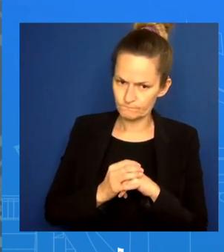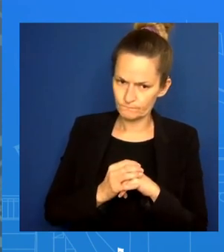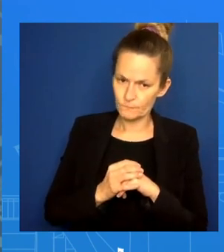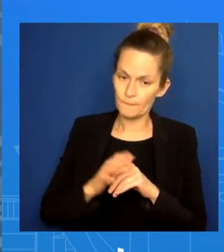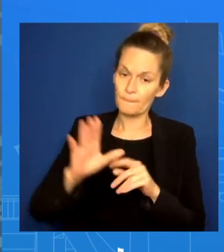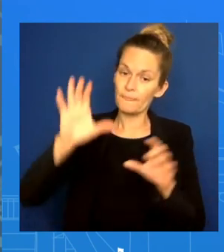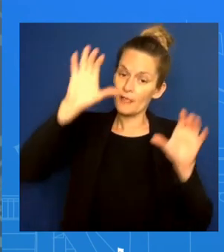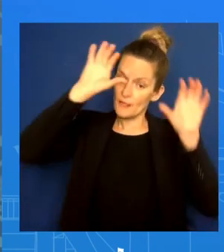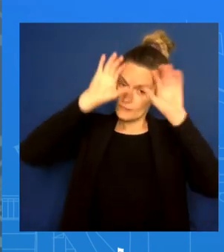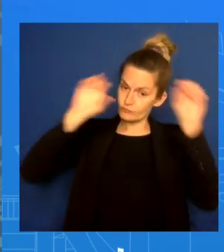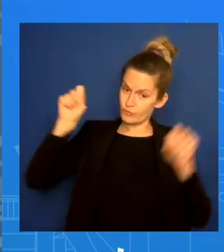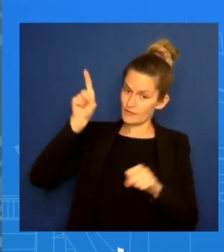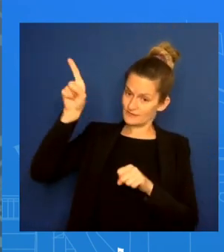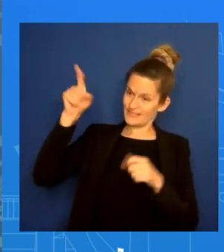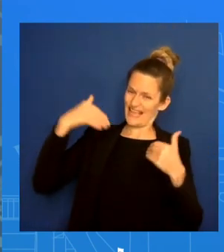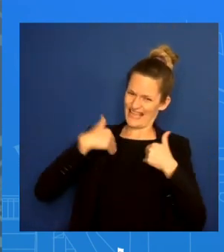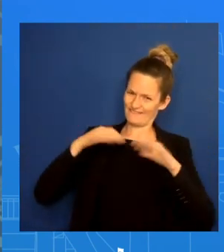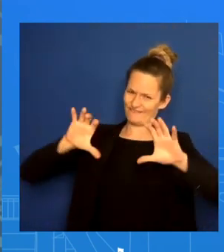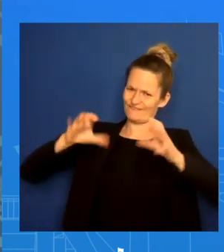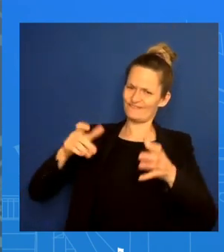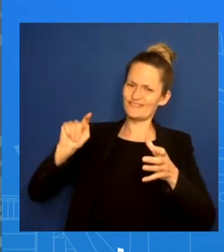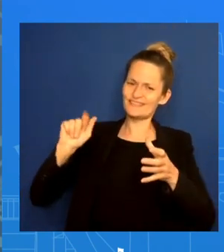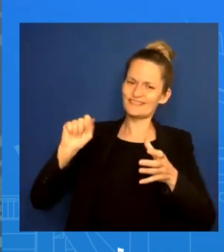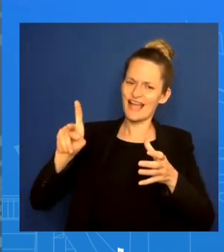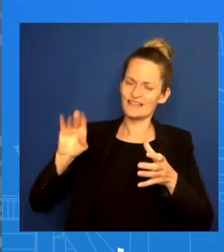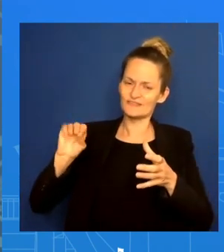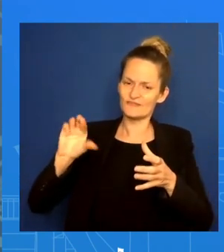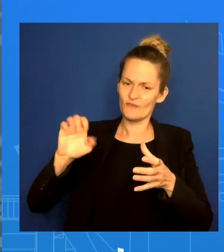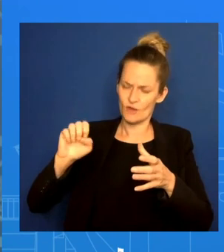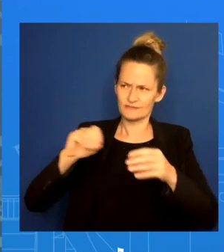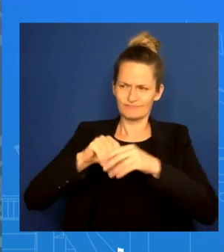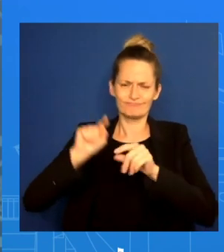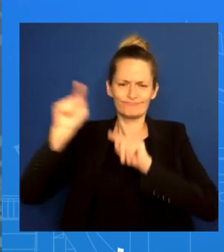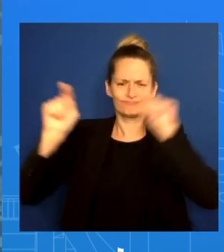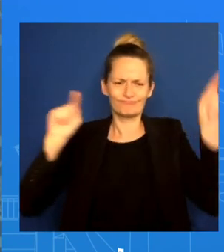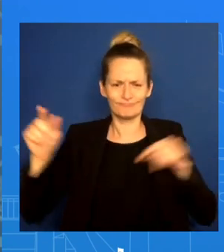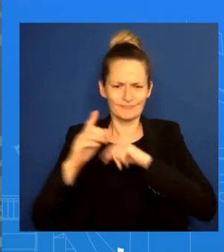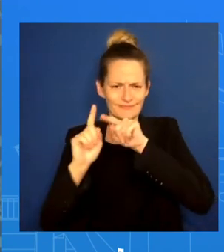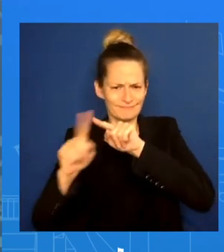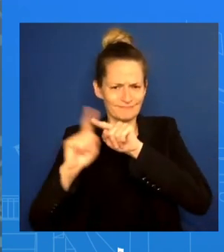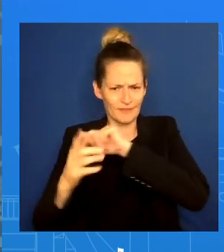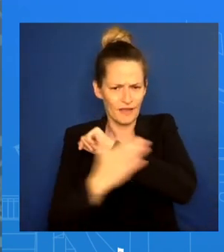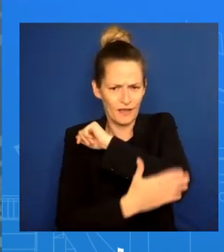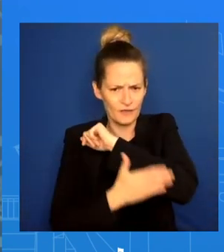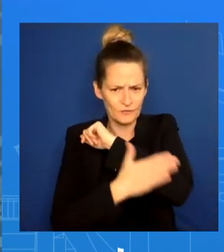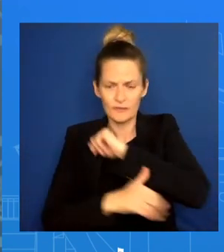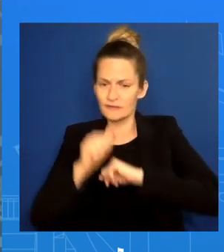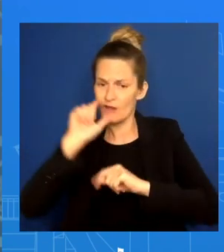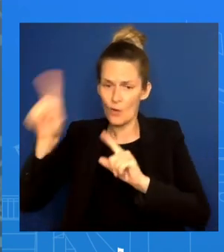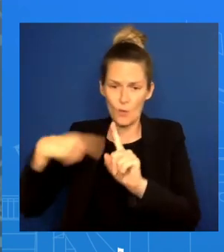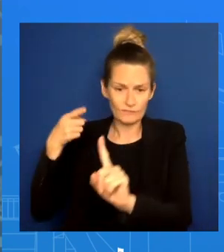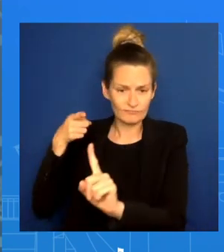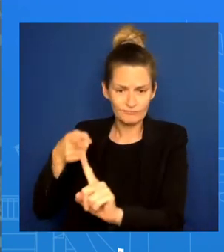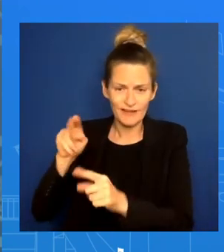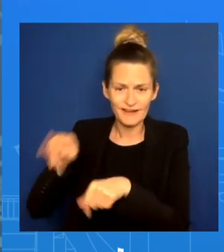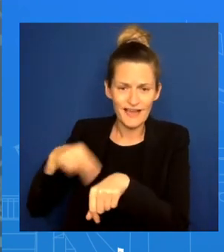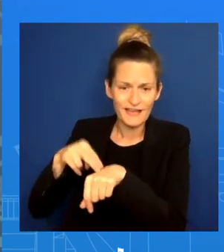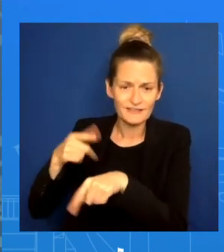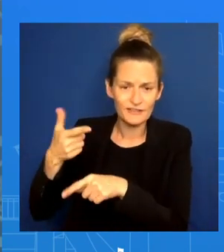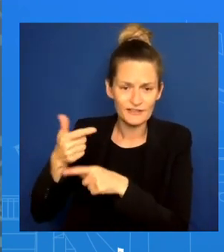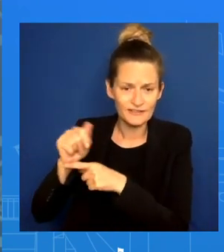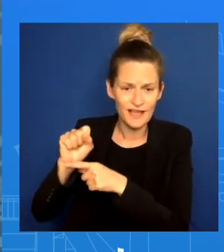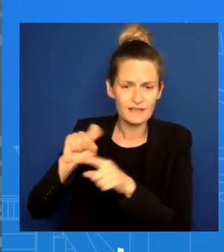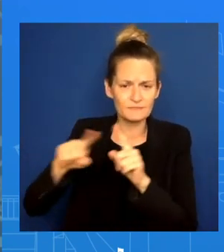find alternative sources for natural gas and, frankly, for oil for our European allies and partners, and that work